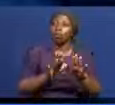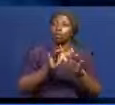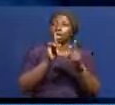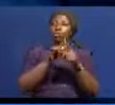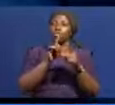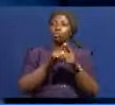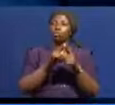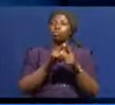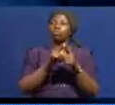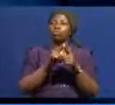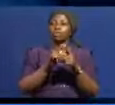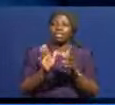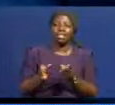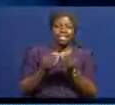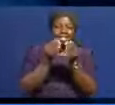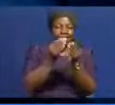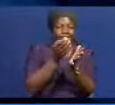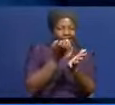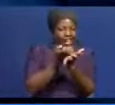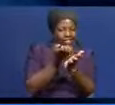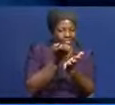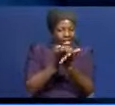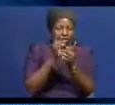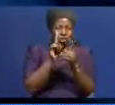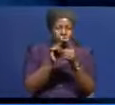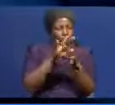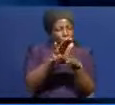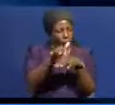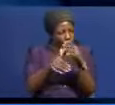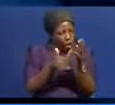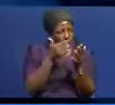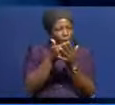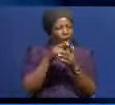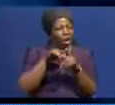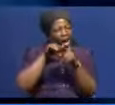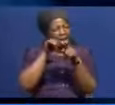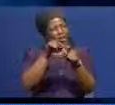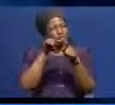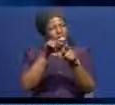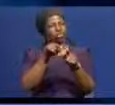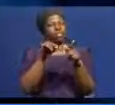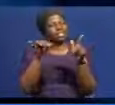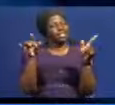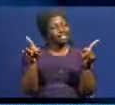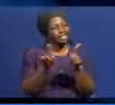to substantiate every allegation and even